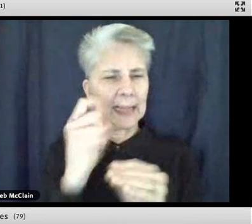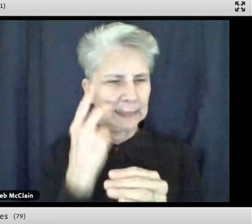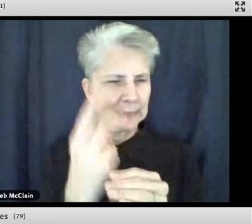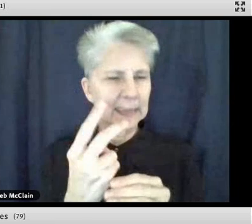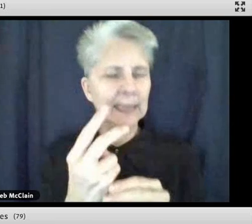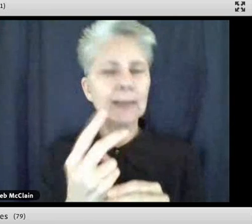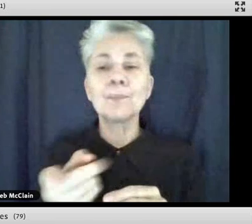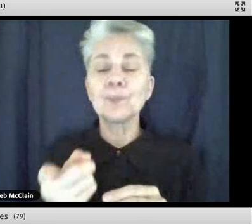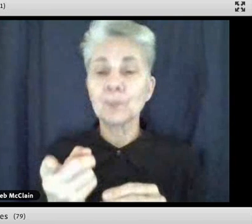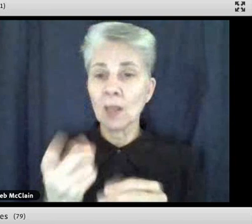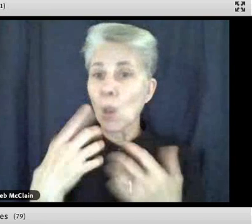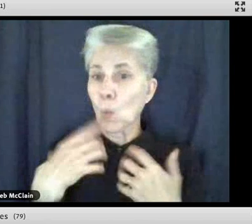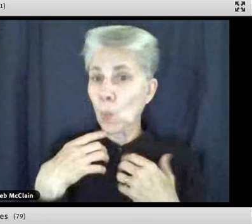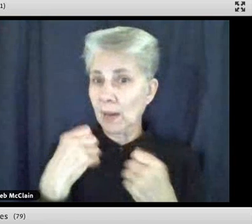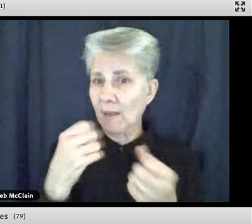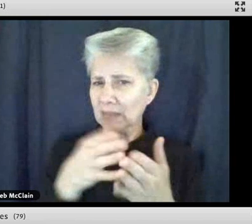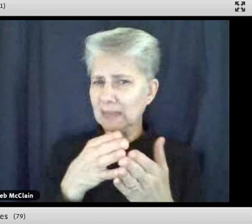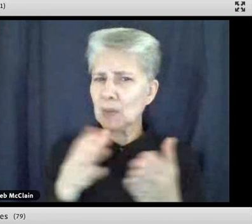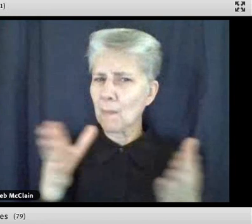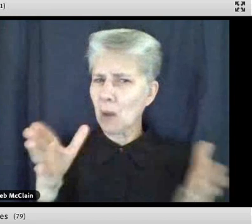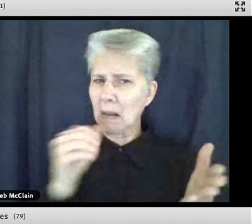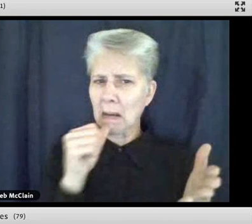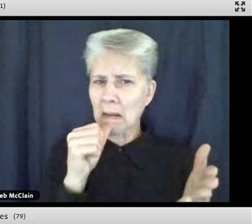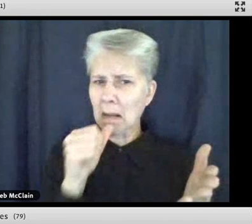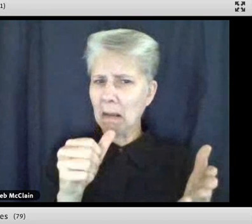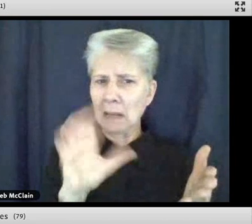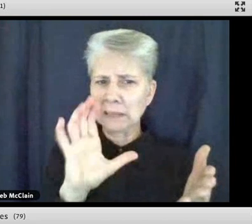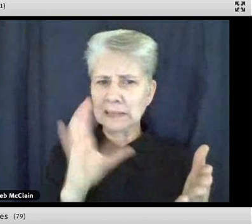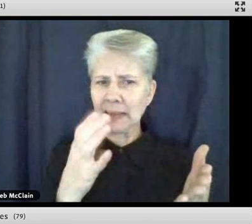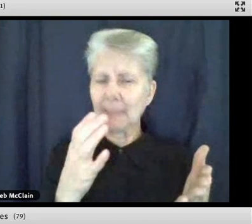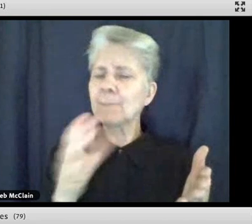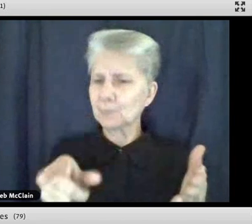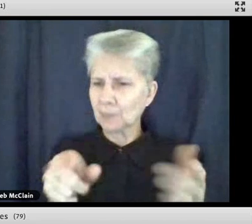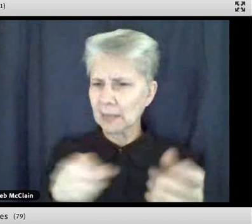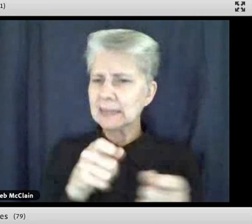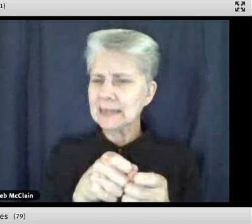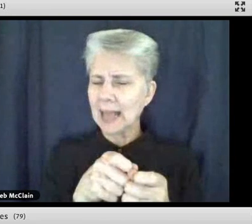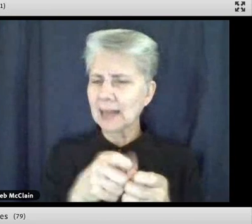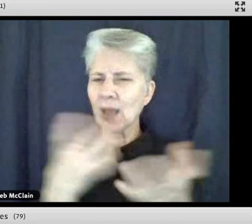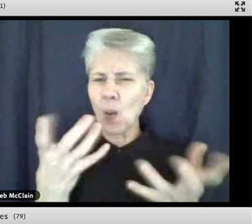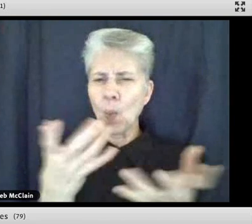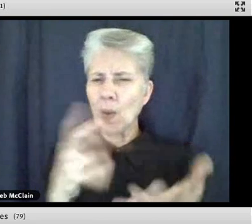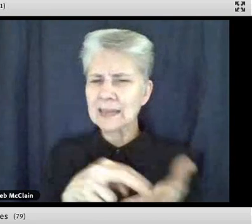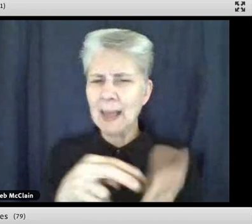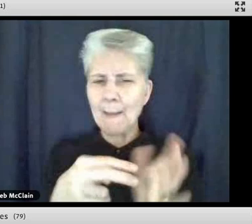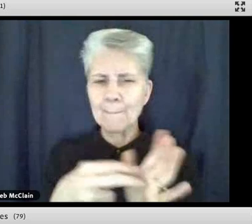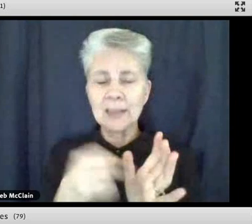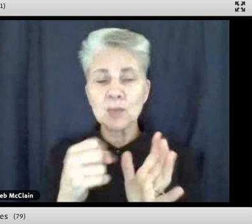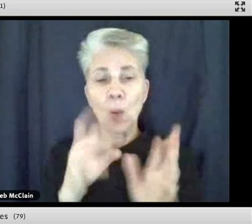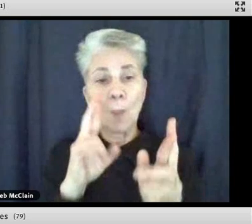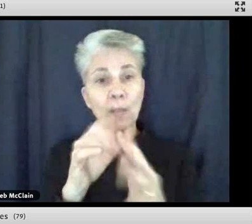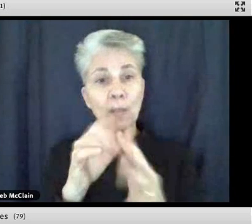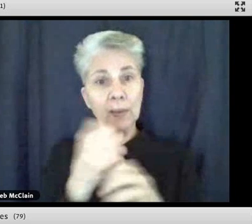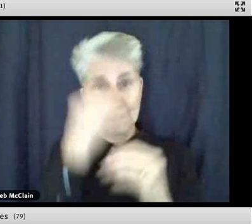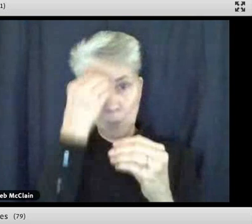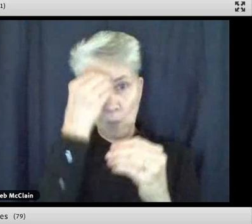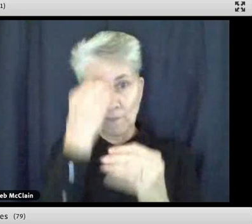doesn't, see, yeah, exactly. What does that mean? And so I'm hoping that we'll get more information as time goes by,